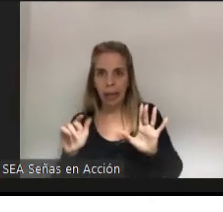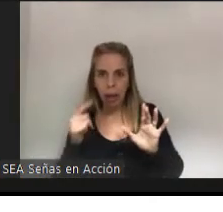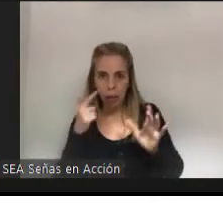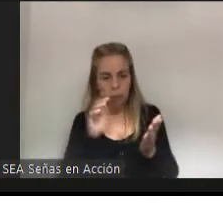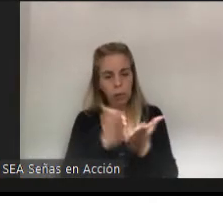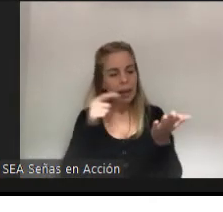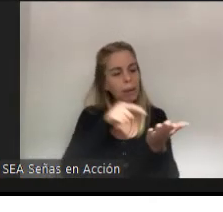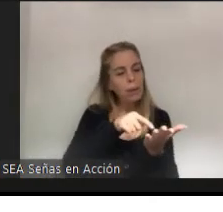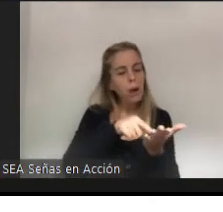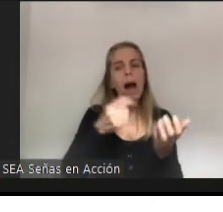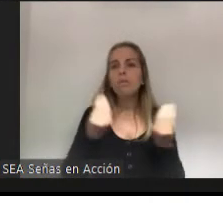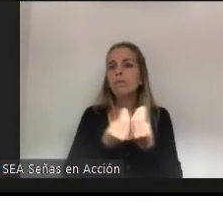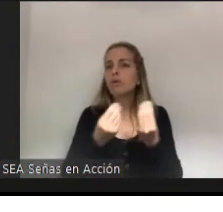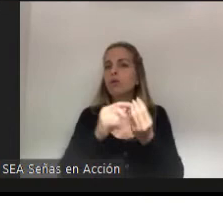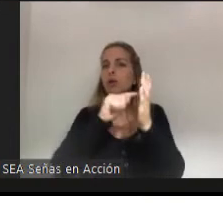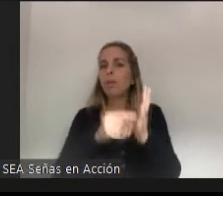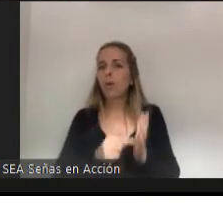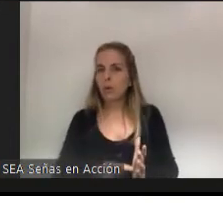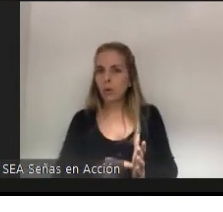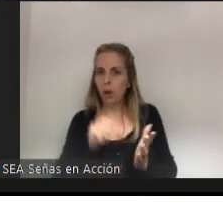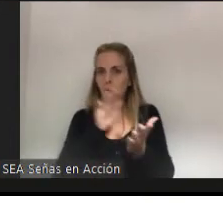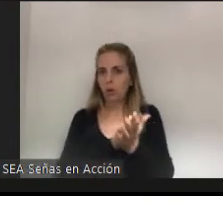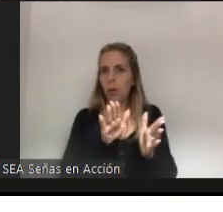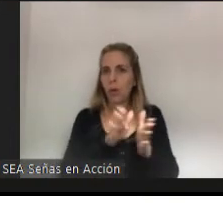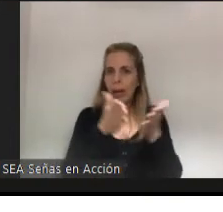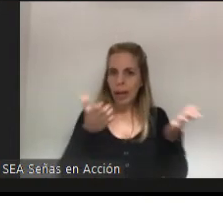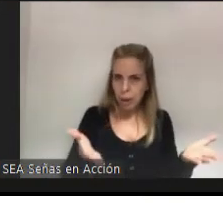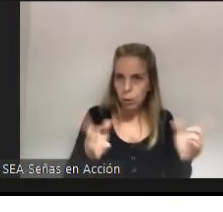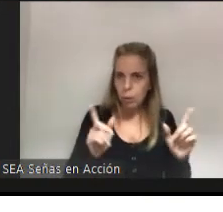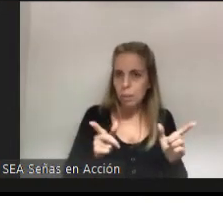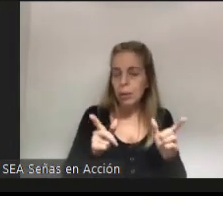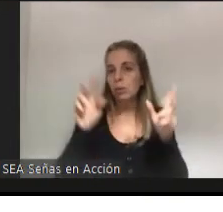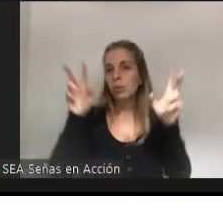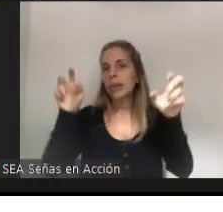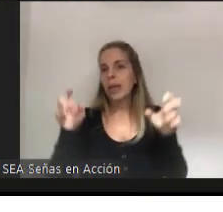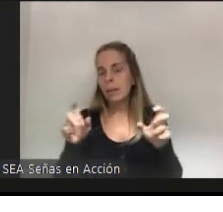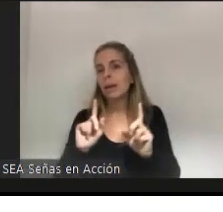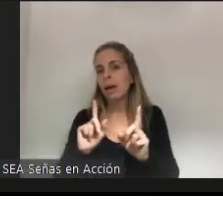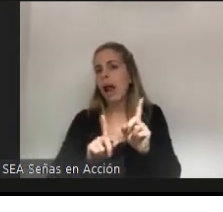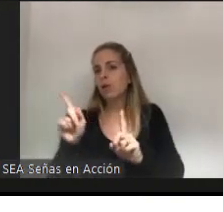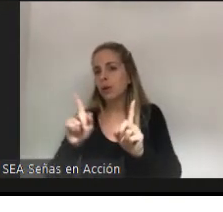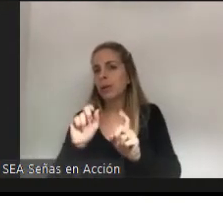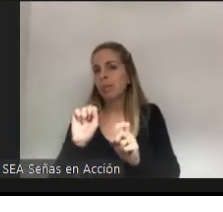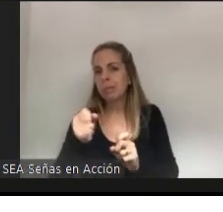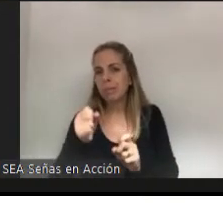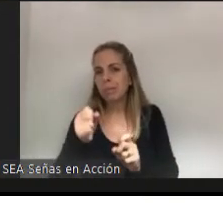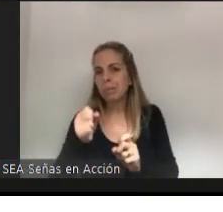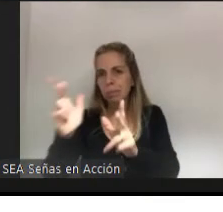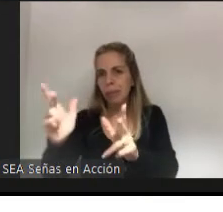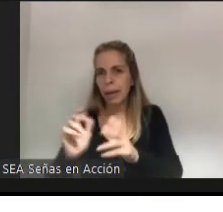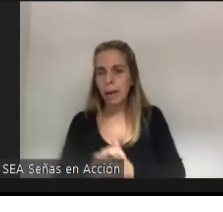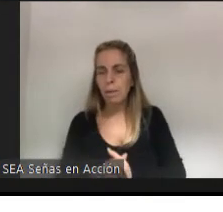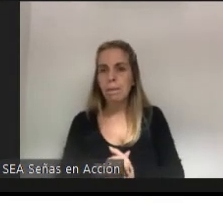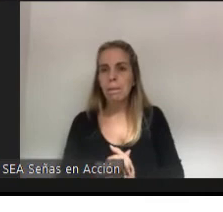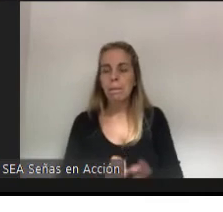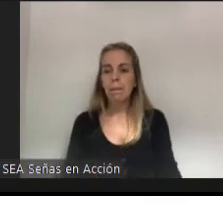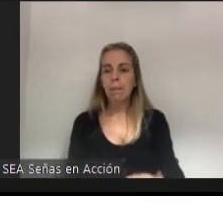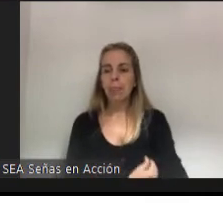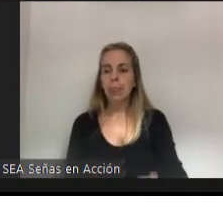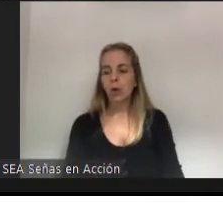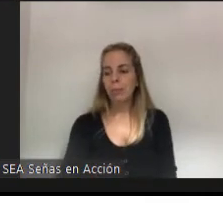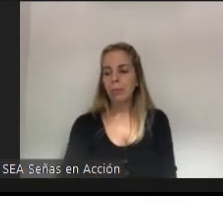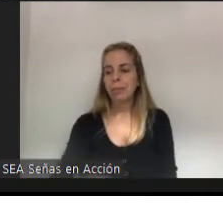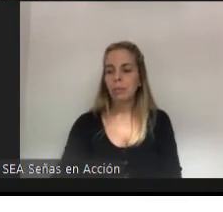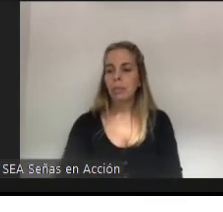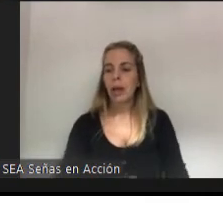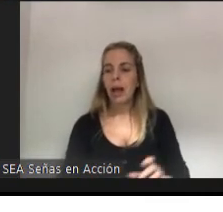And I have several things to say, not just in connection to the book, but in connection to many of the things that have already been stated.